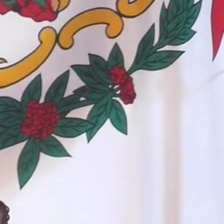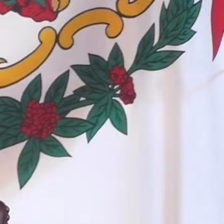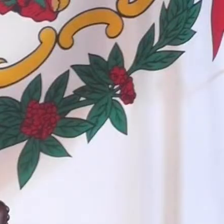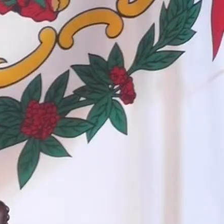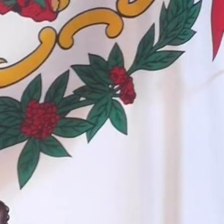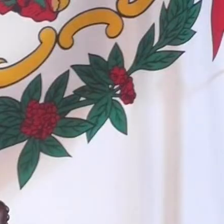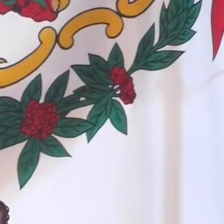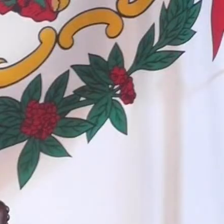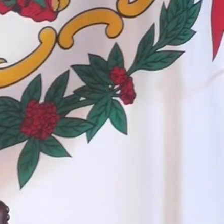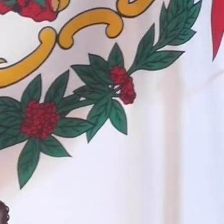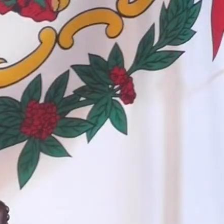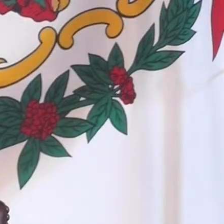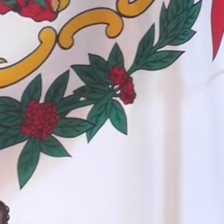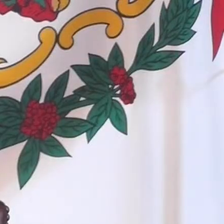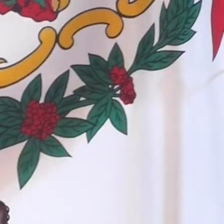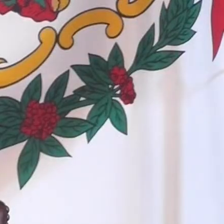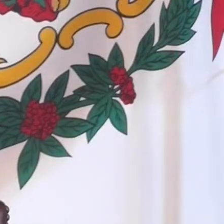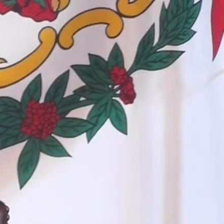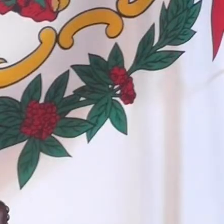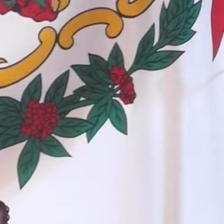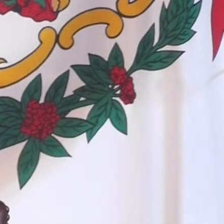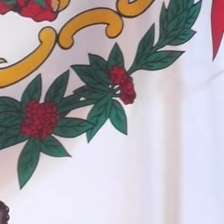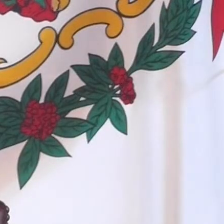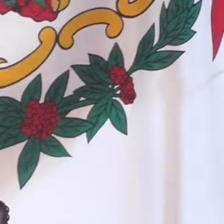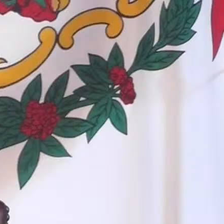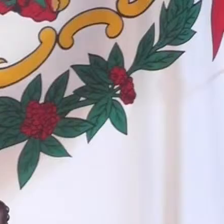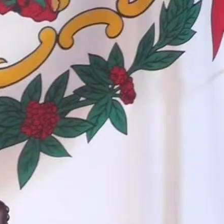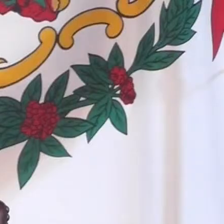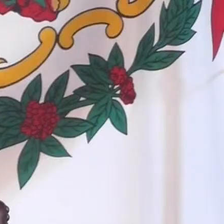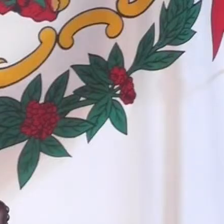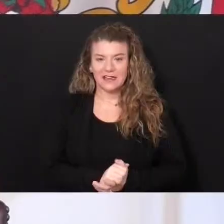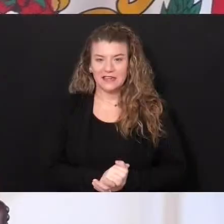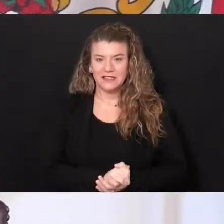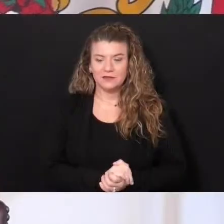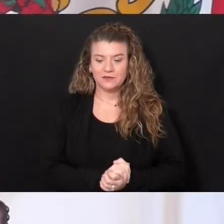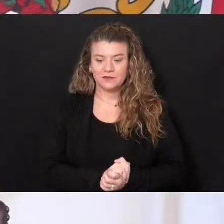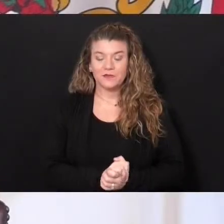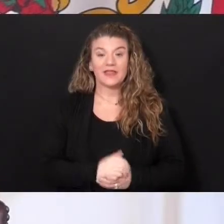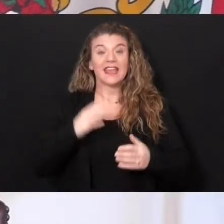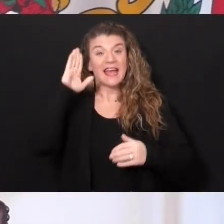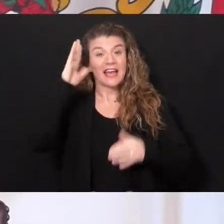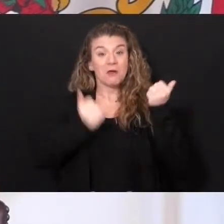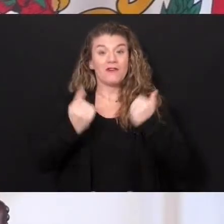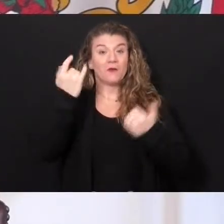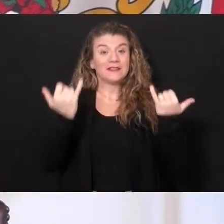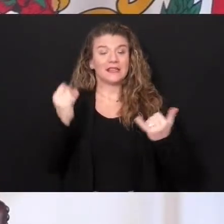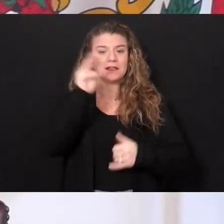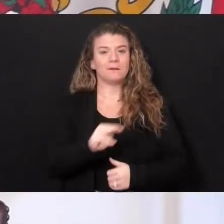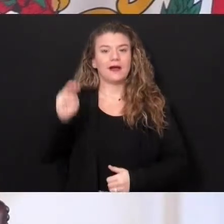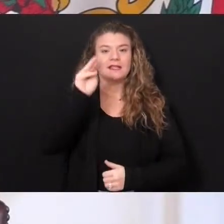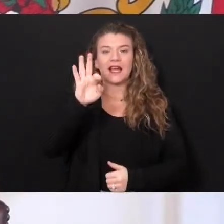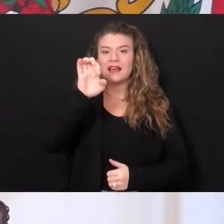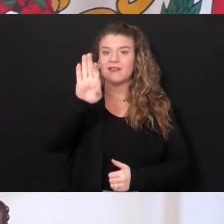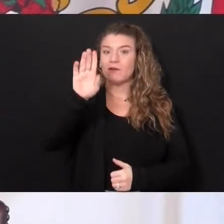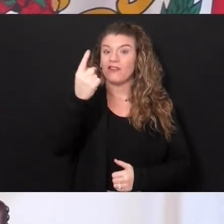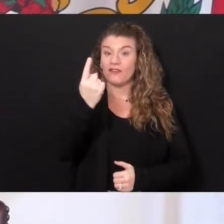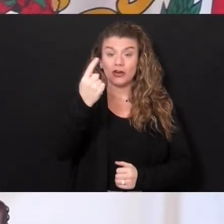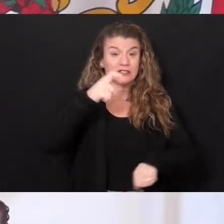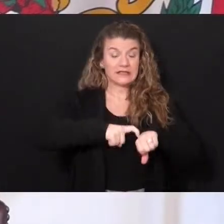Time just keeps kind of marching on, does it not, in lots and lots of ways. I can